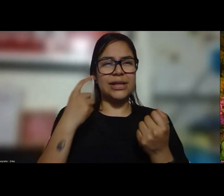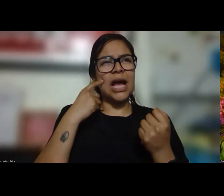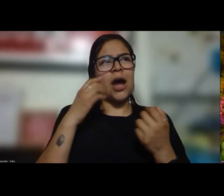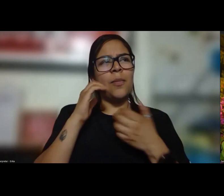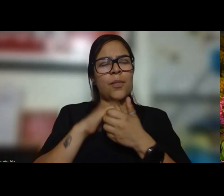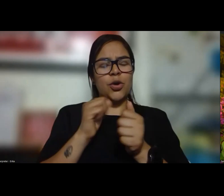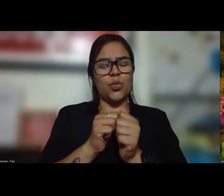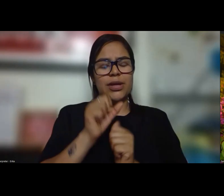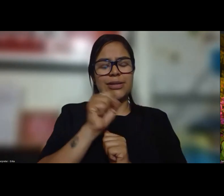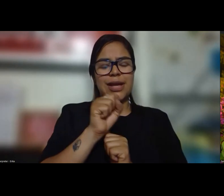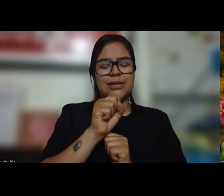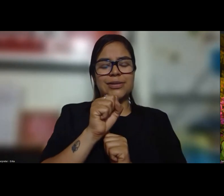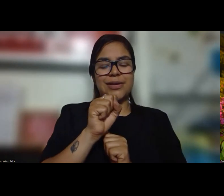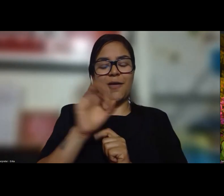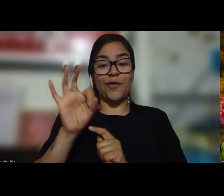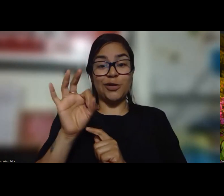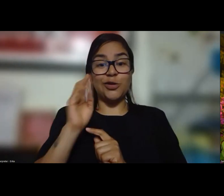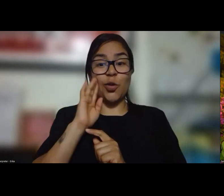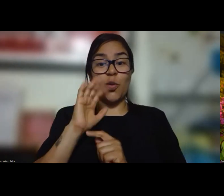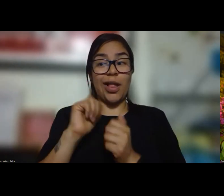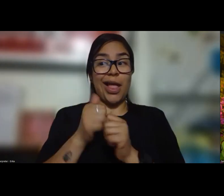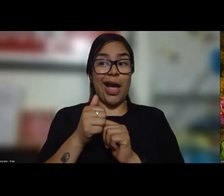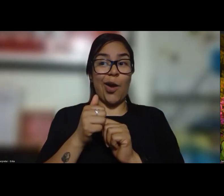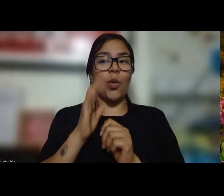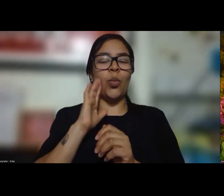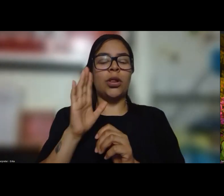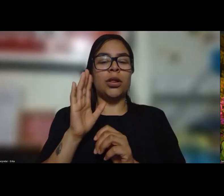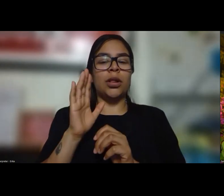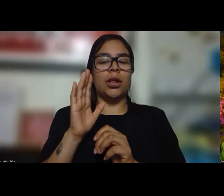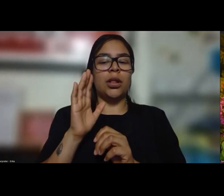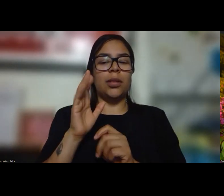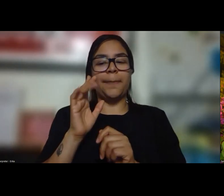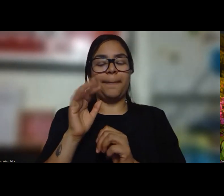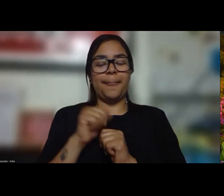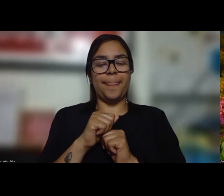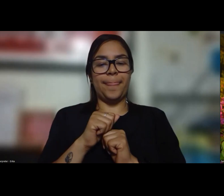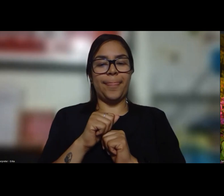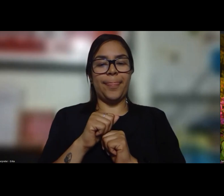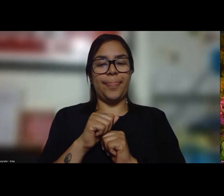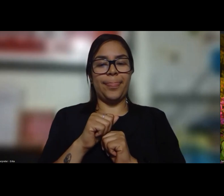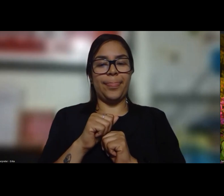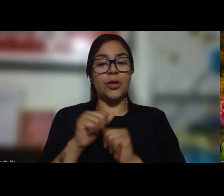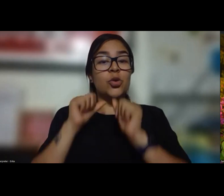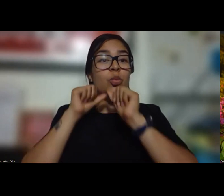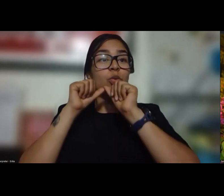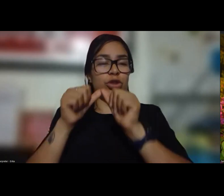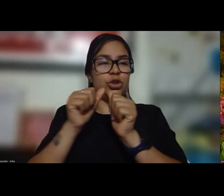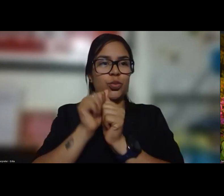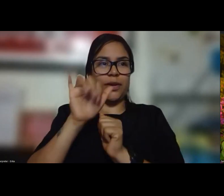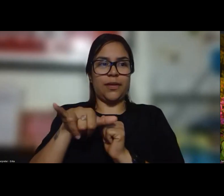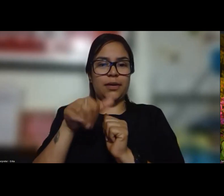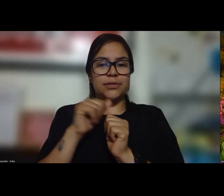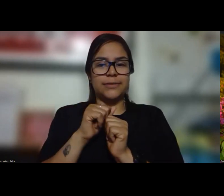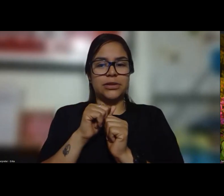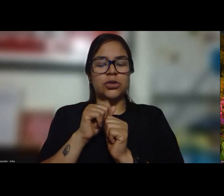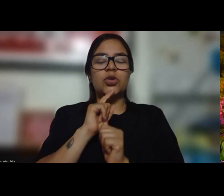Francisco, the Friendship Line, and we're going to be, going out to bid for that continuation as well. So